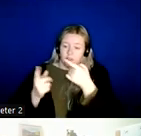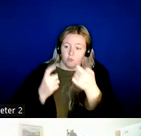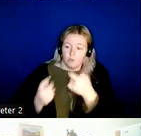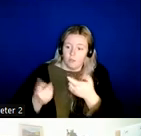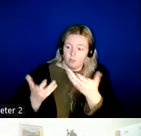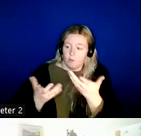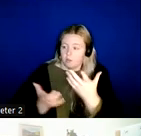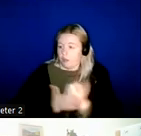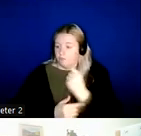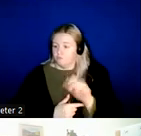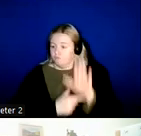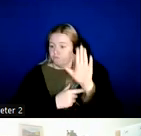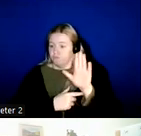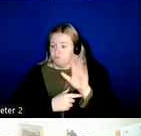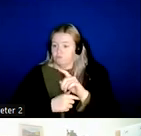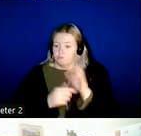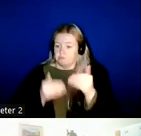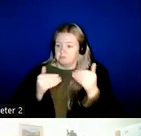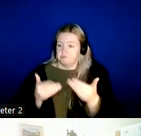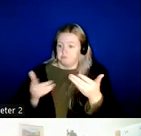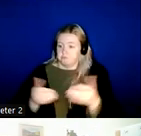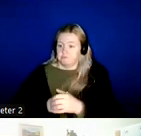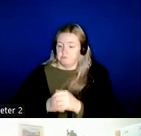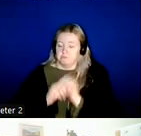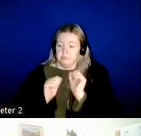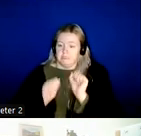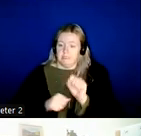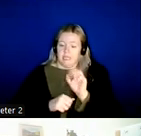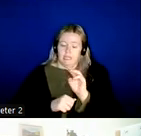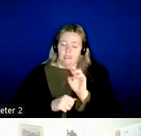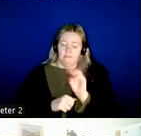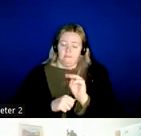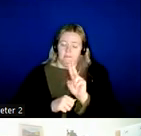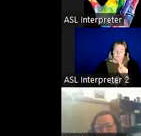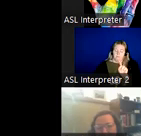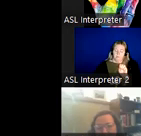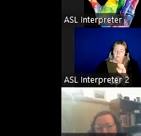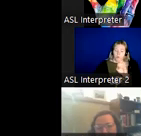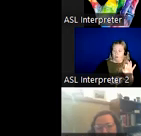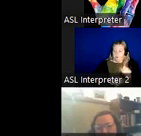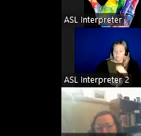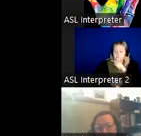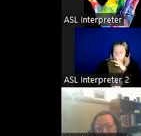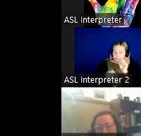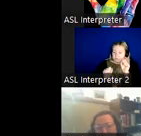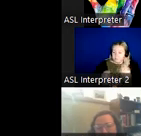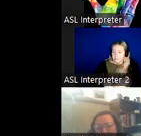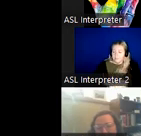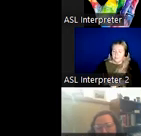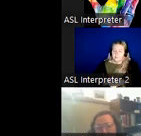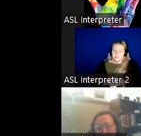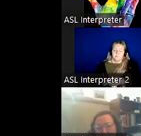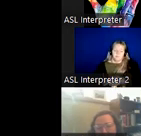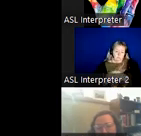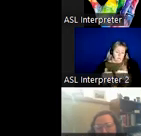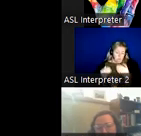would like to ask Sandra? Because you could go ahead and take yourself off of mute if you like. While people are thinking if they'd like to